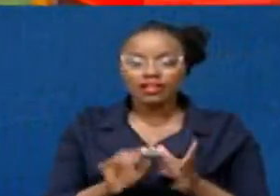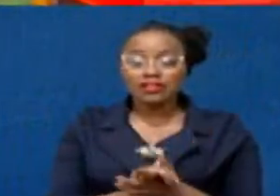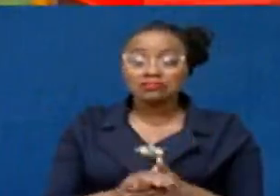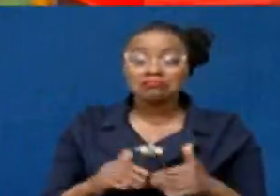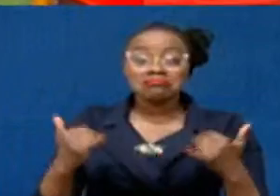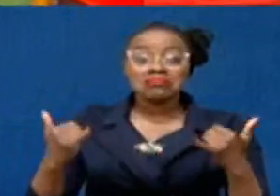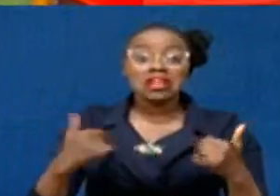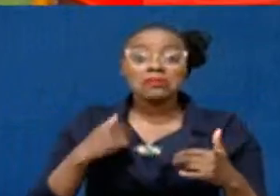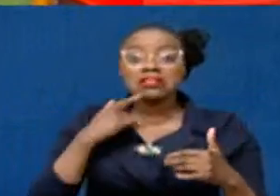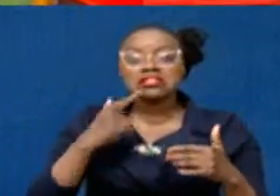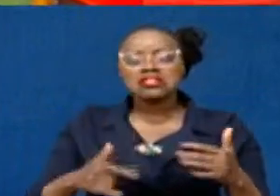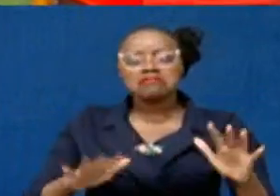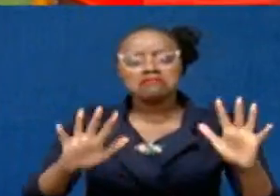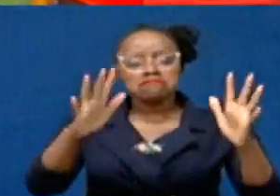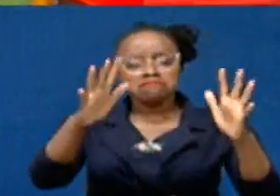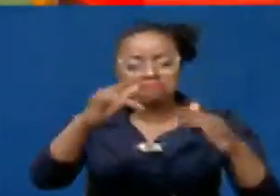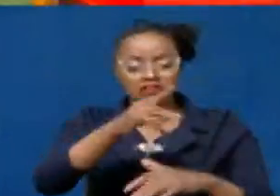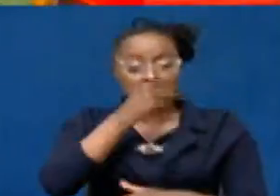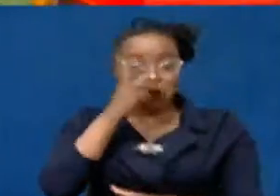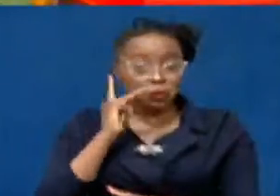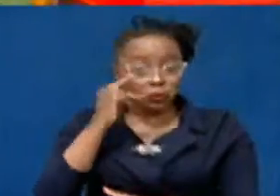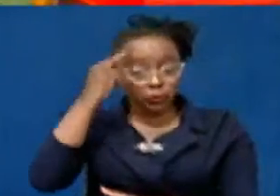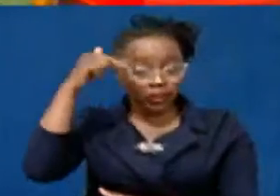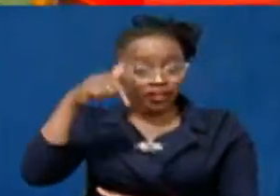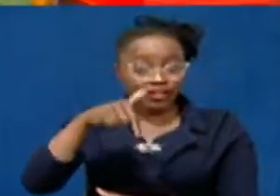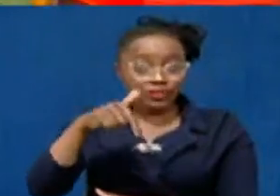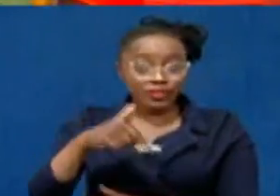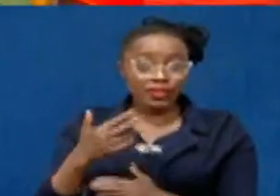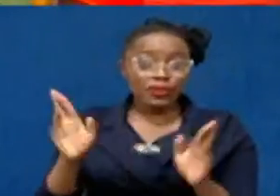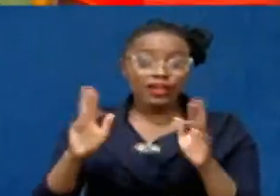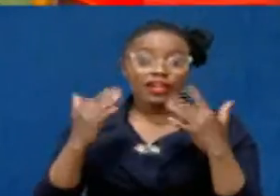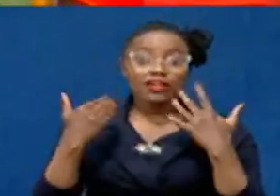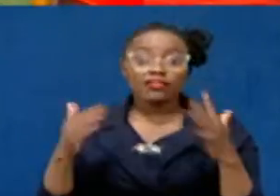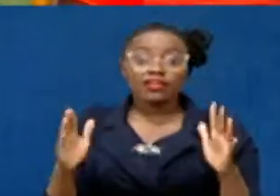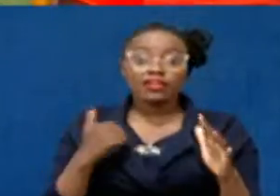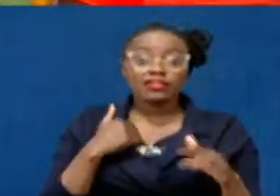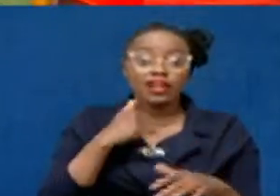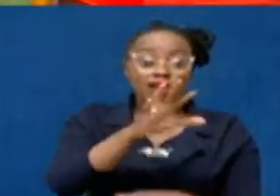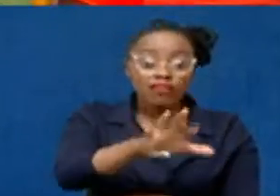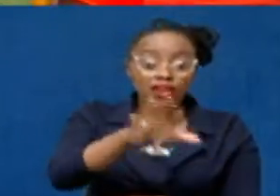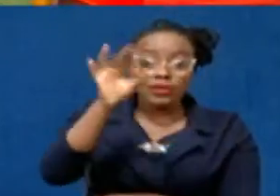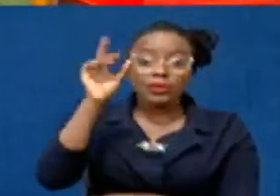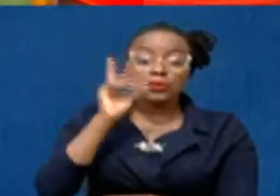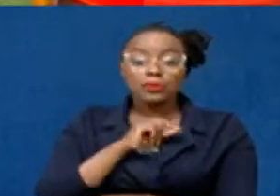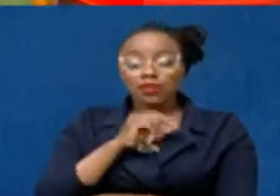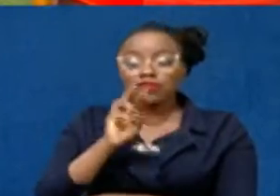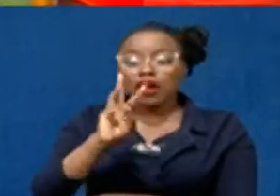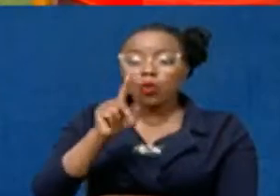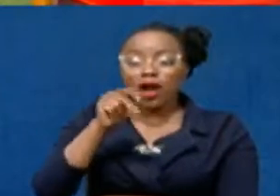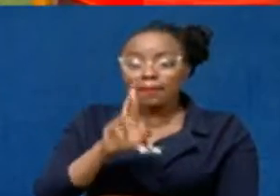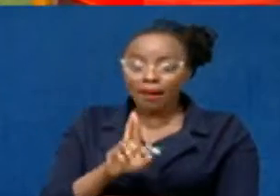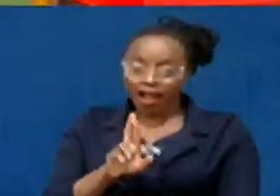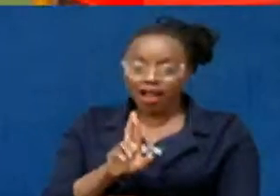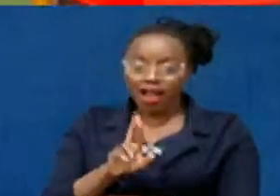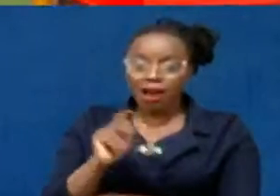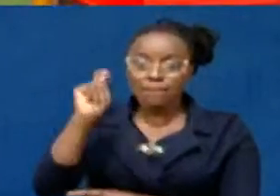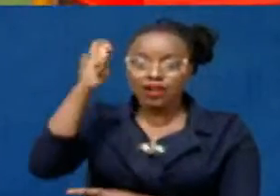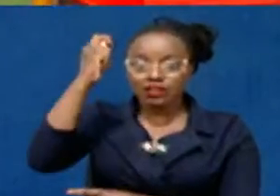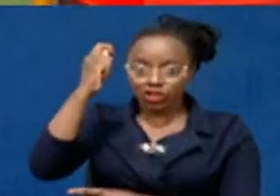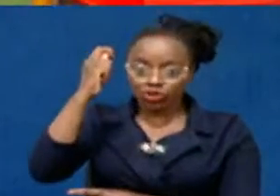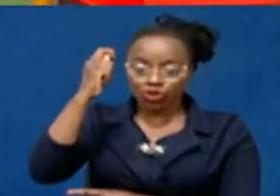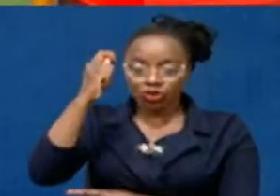Sasa mimi nasema hongera kwa Kalonzo, manake leo tayari ametawazwa kama candidate ya chama cha Wiper.